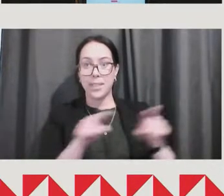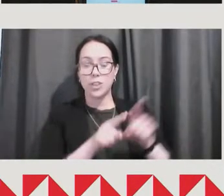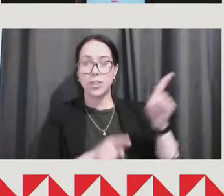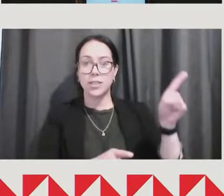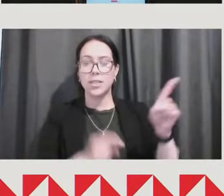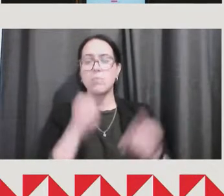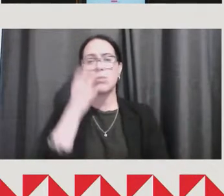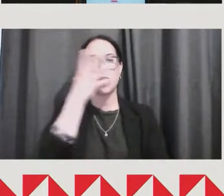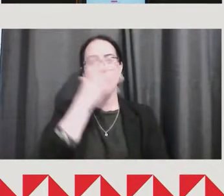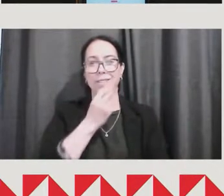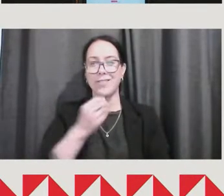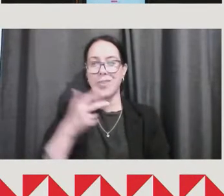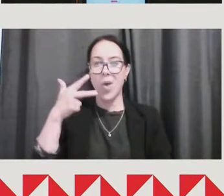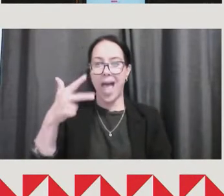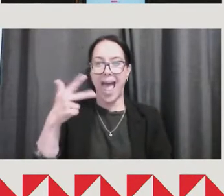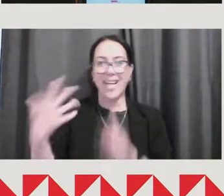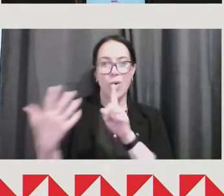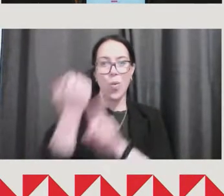year